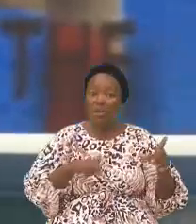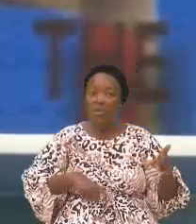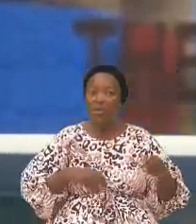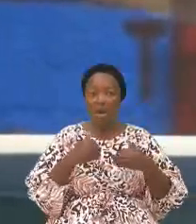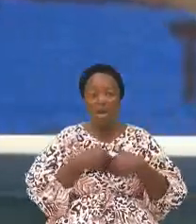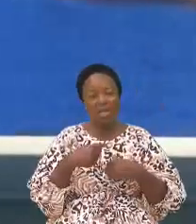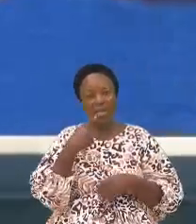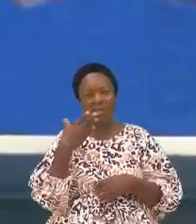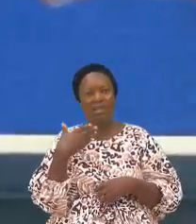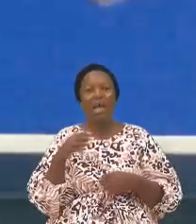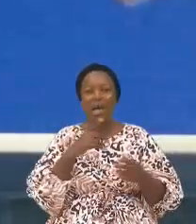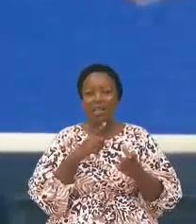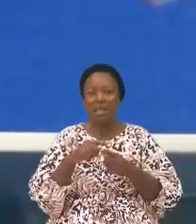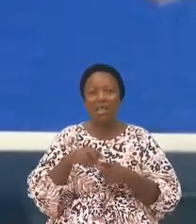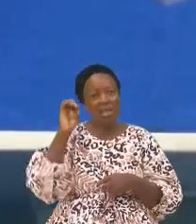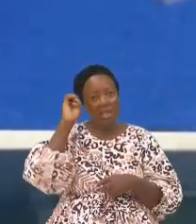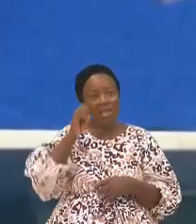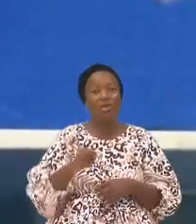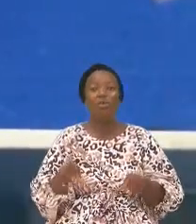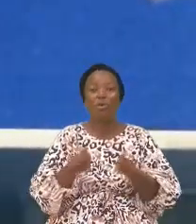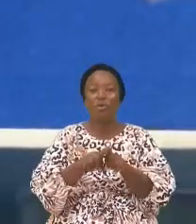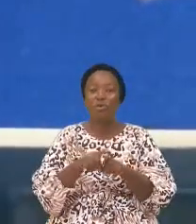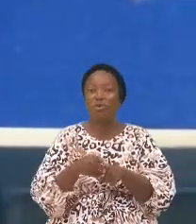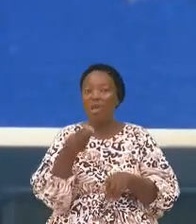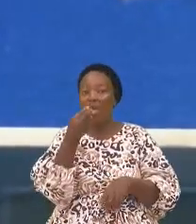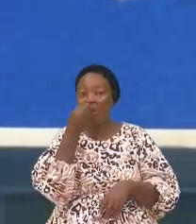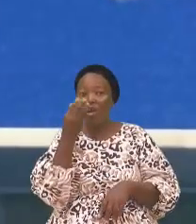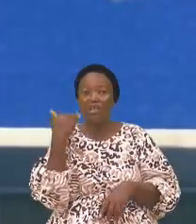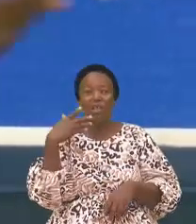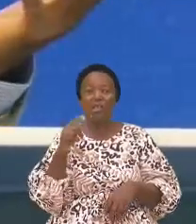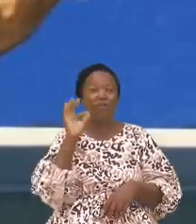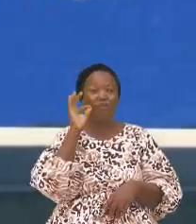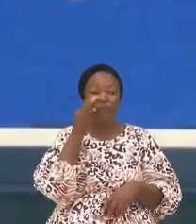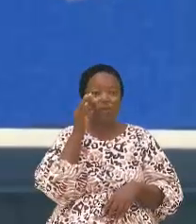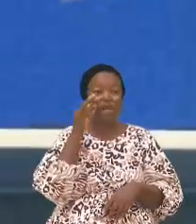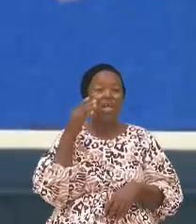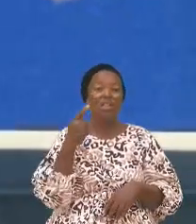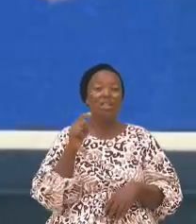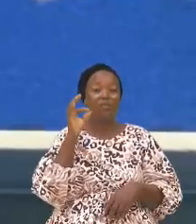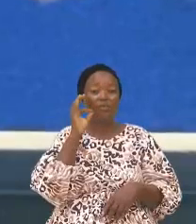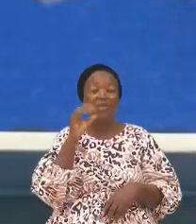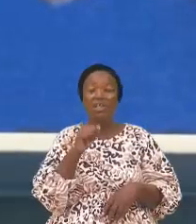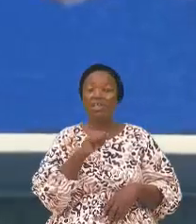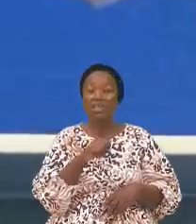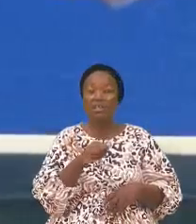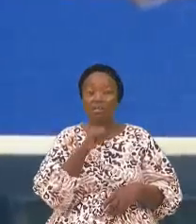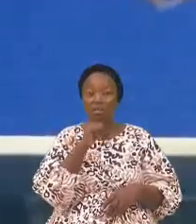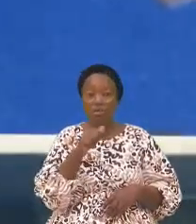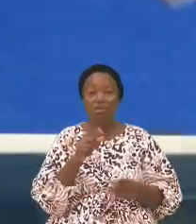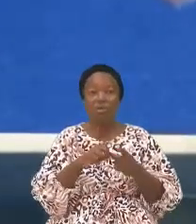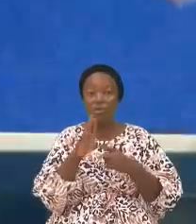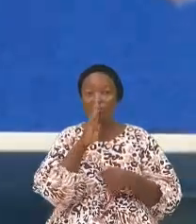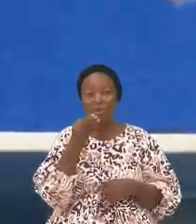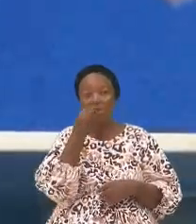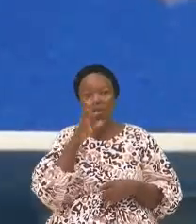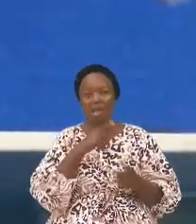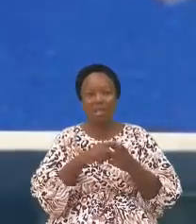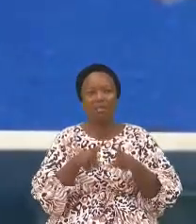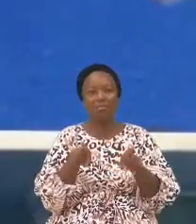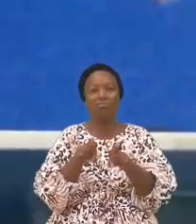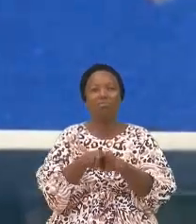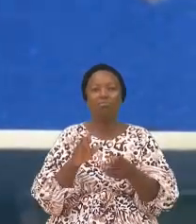question mark on what the Lord had said. He also ate the fruit, the